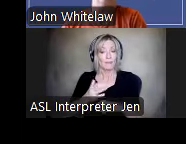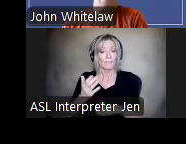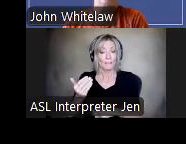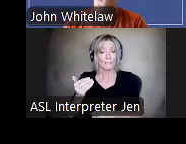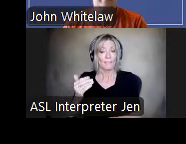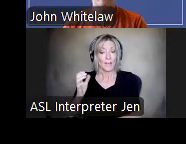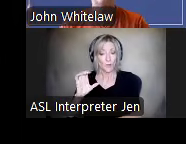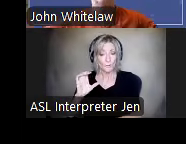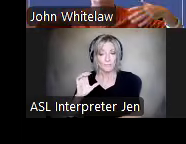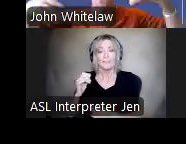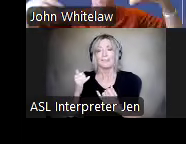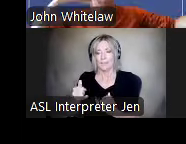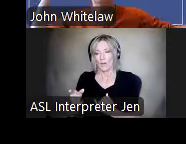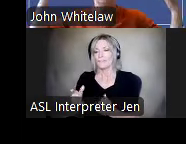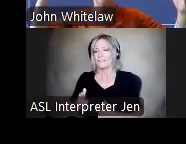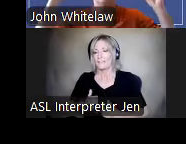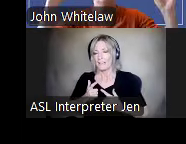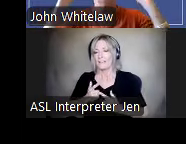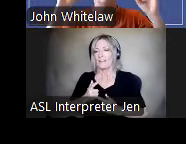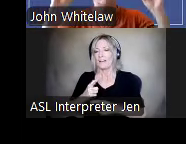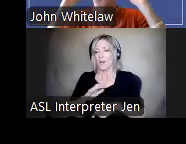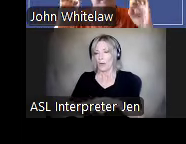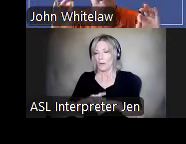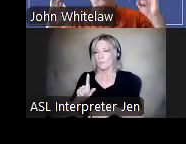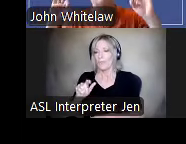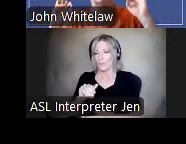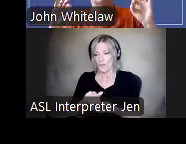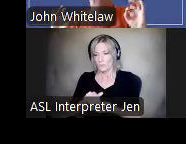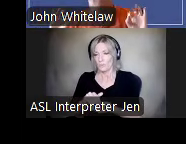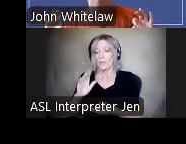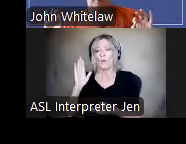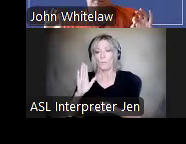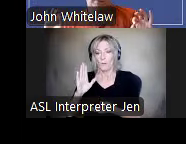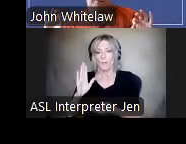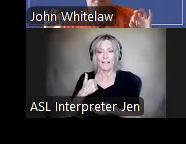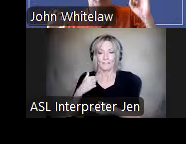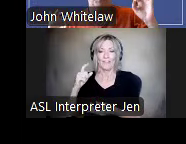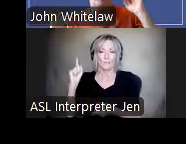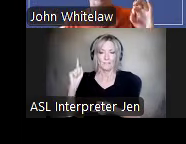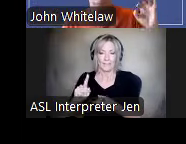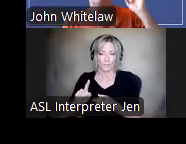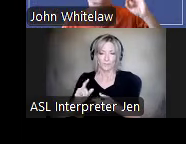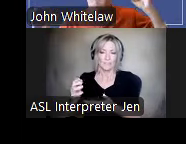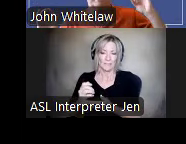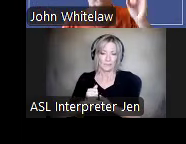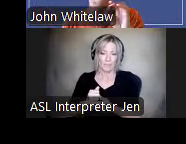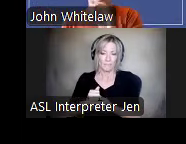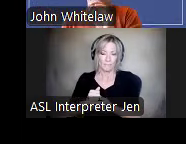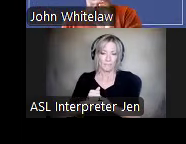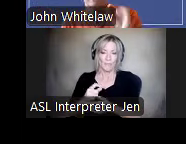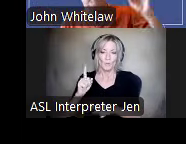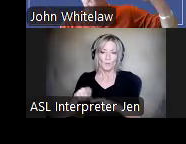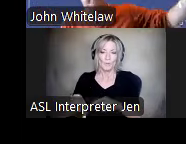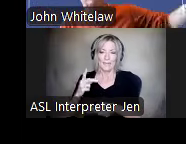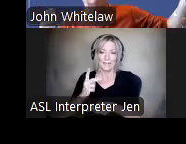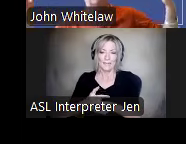and now she's living on 1,000. So there is going to be an income reduction, because you don't get to keep, you